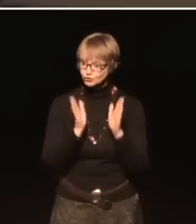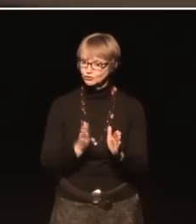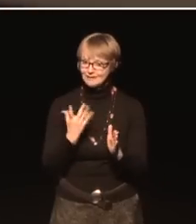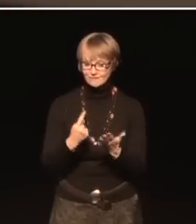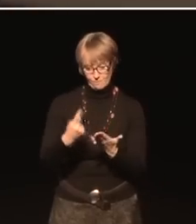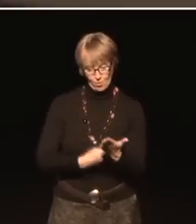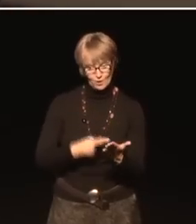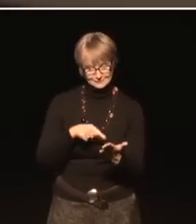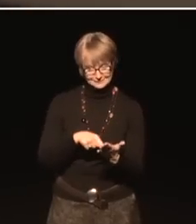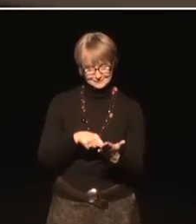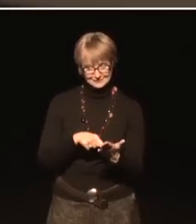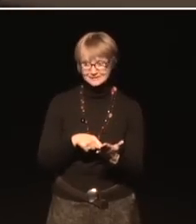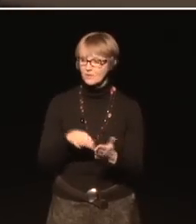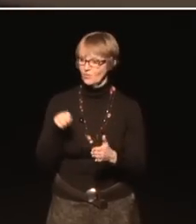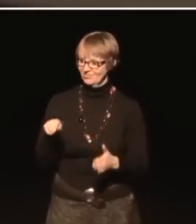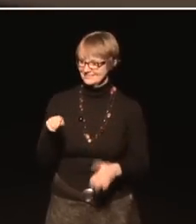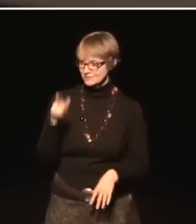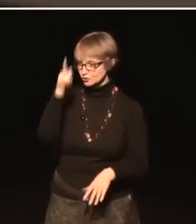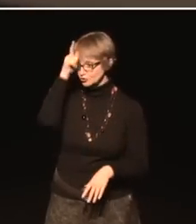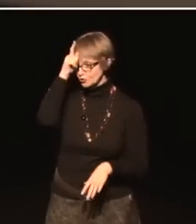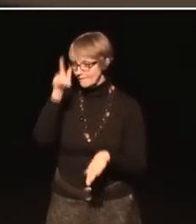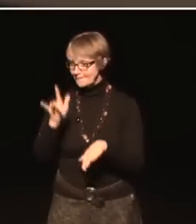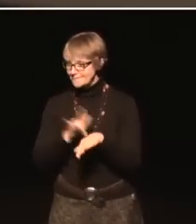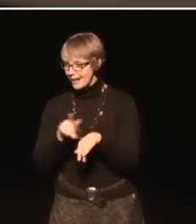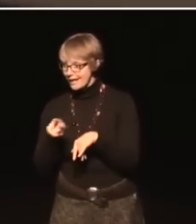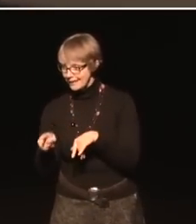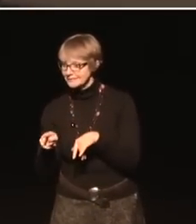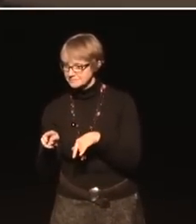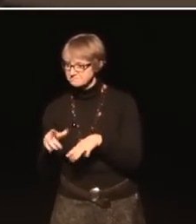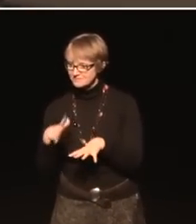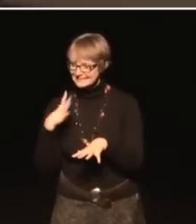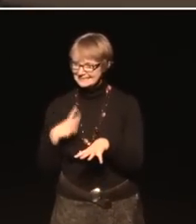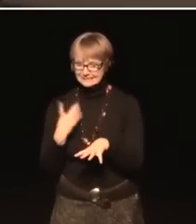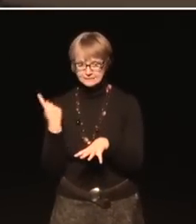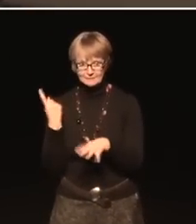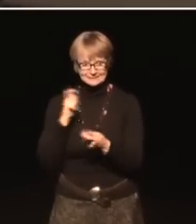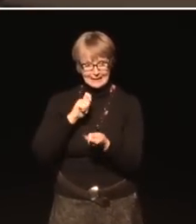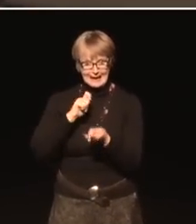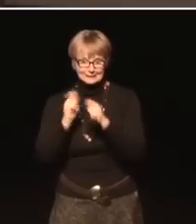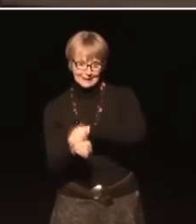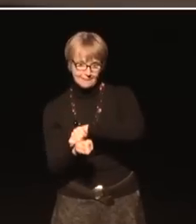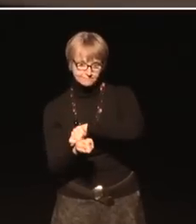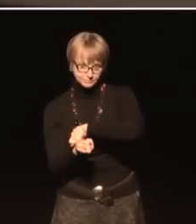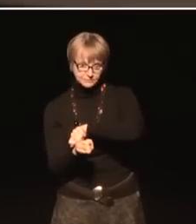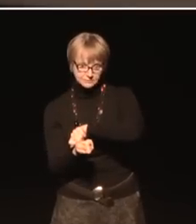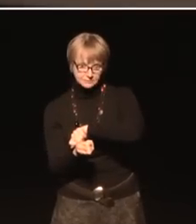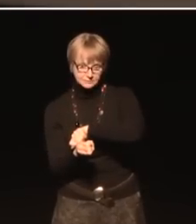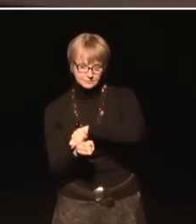this German play in the next couple of years that needs an adaptation,